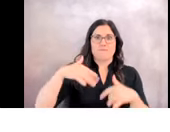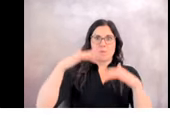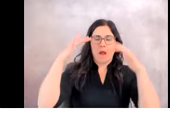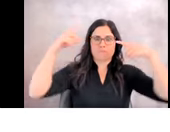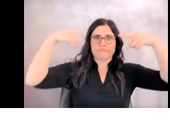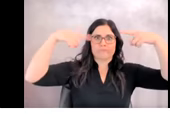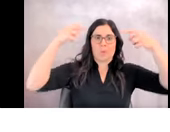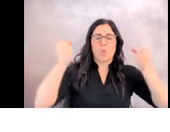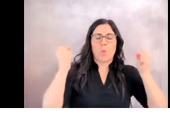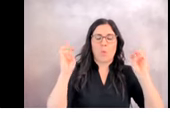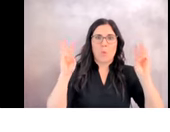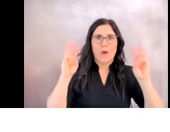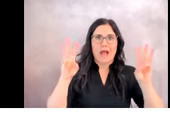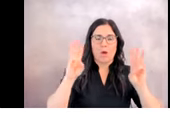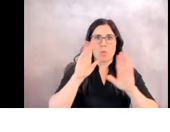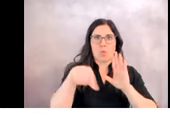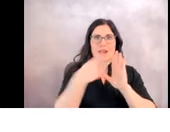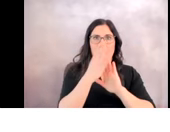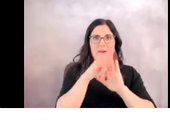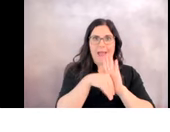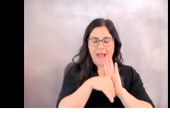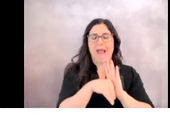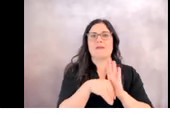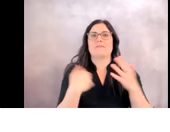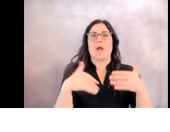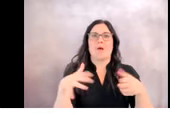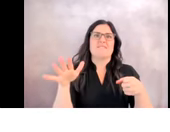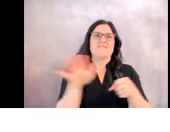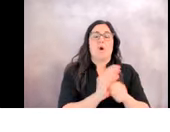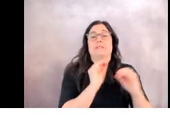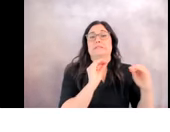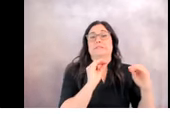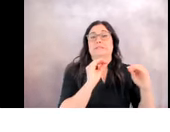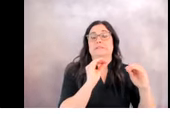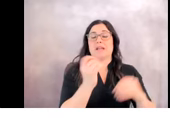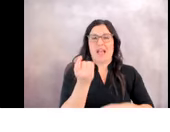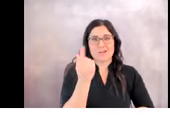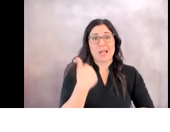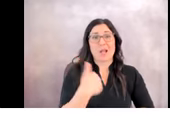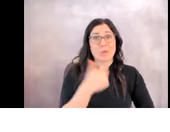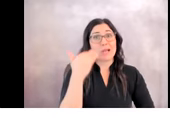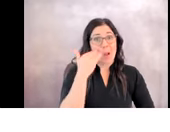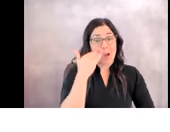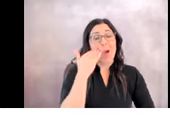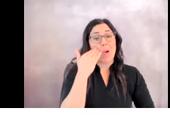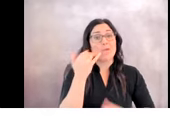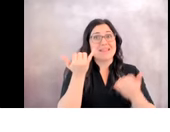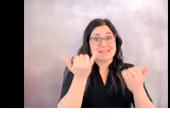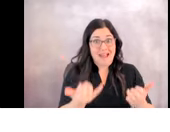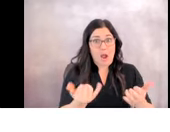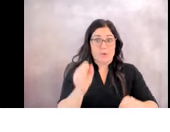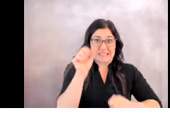that we only had like an hour and a half to give this presentation, we opened up a can of worms. And